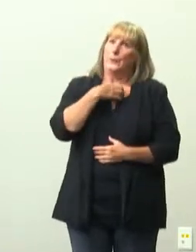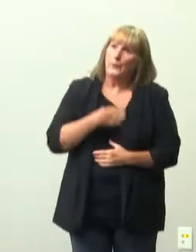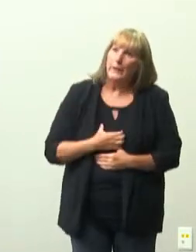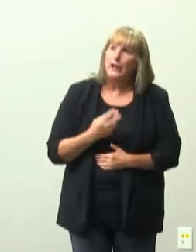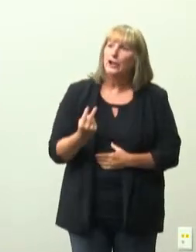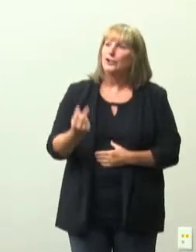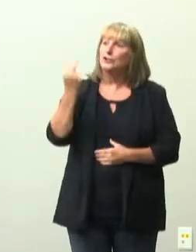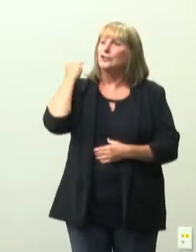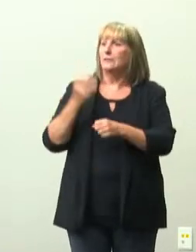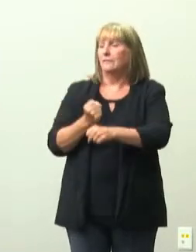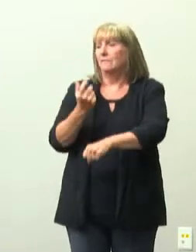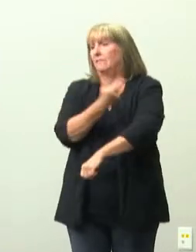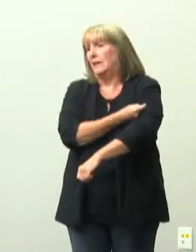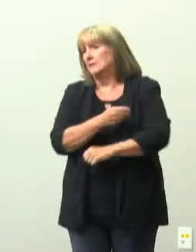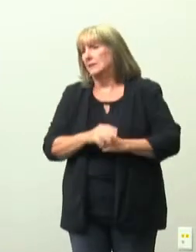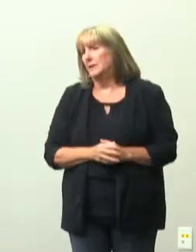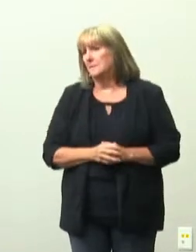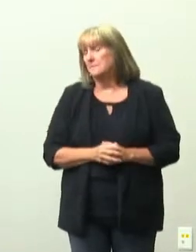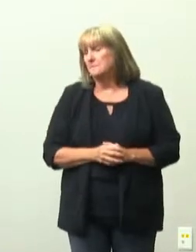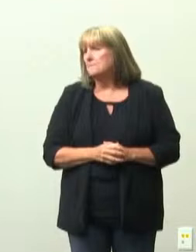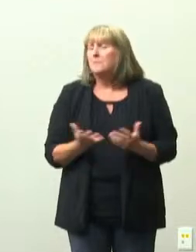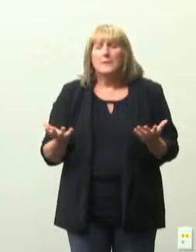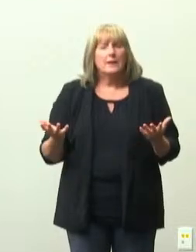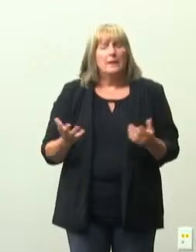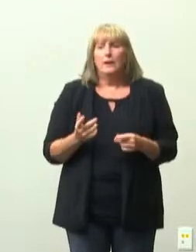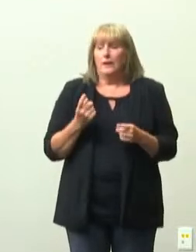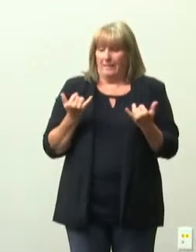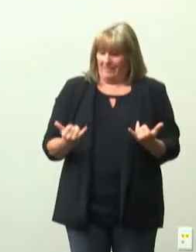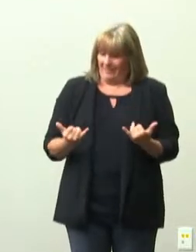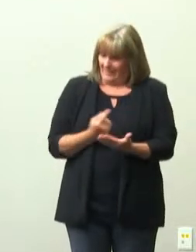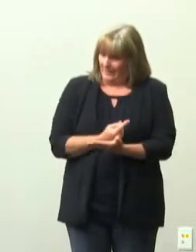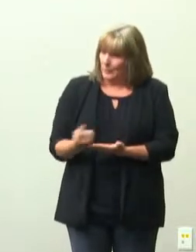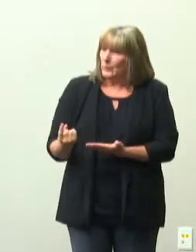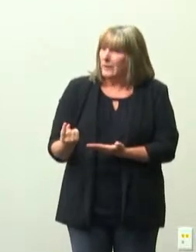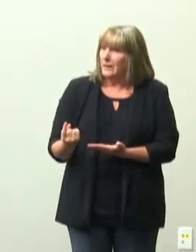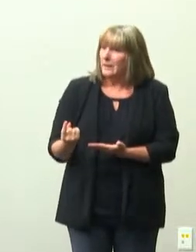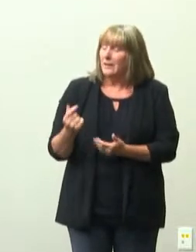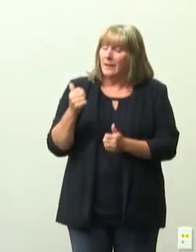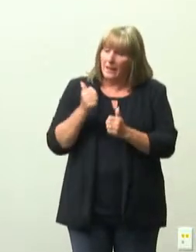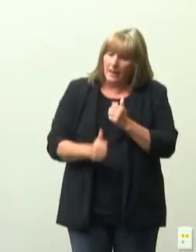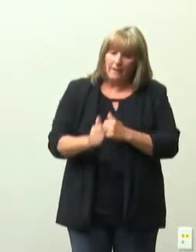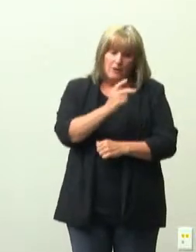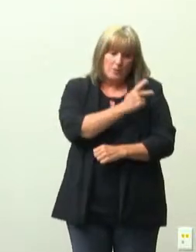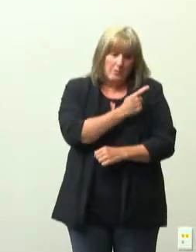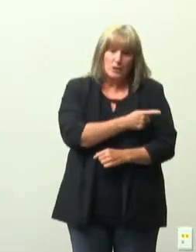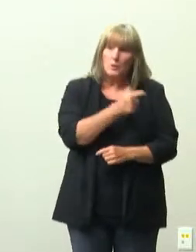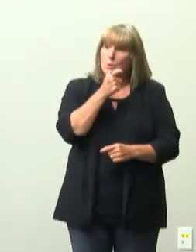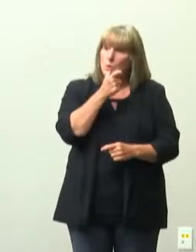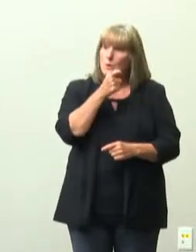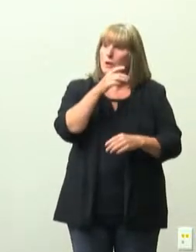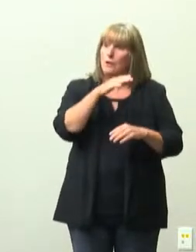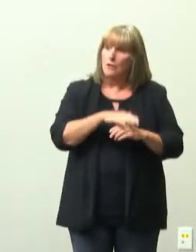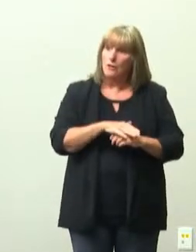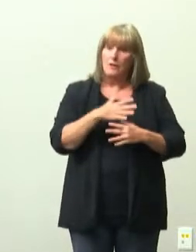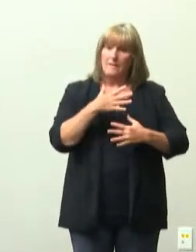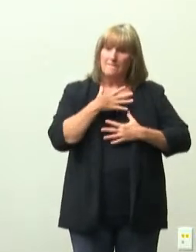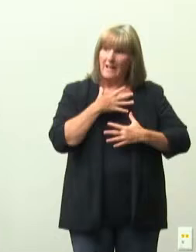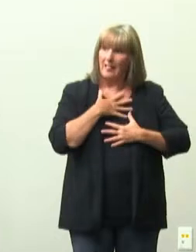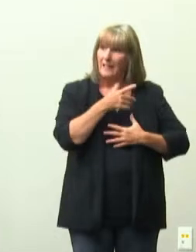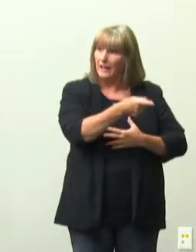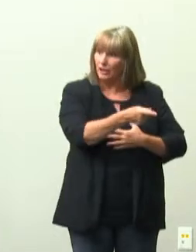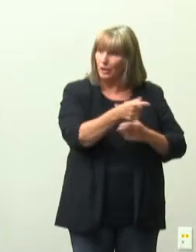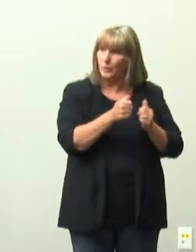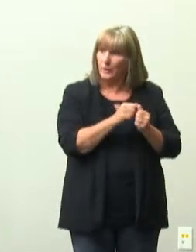vaccinated. And I can tell you, just right here this week, every patient that wasn't on a ventilator that I was seeing with COVID